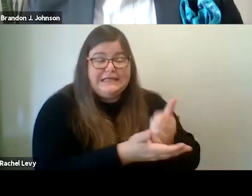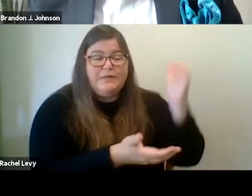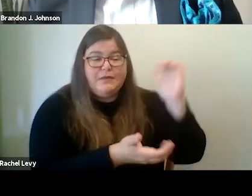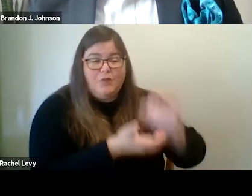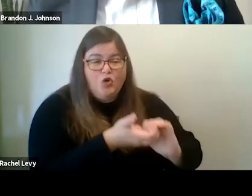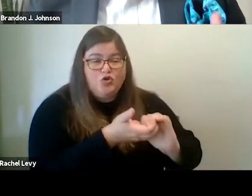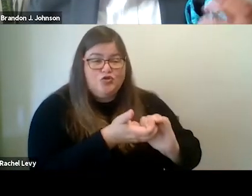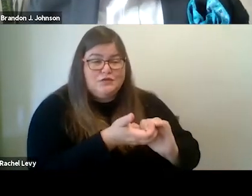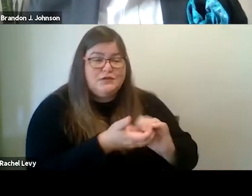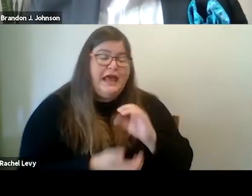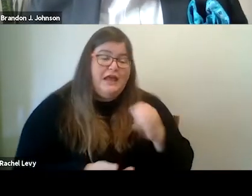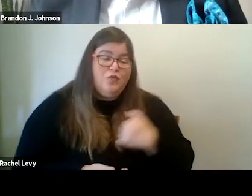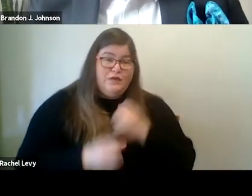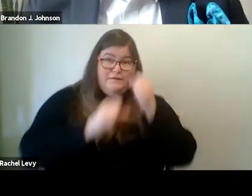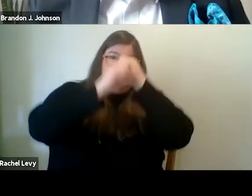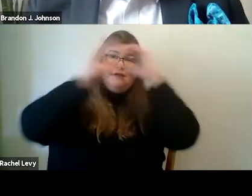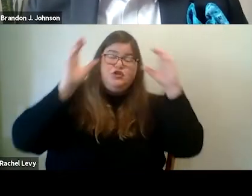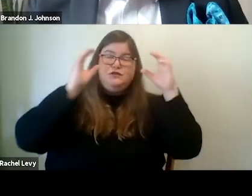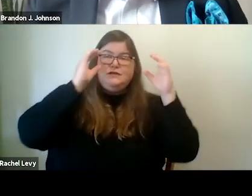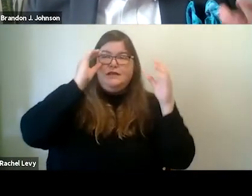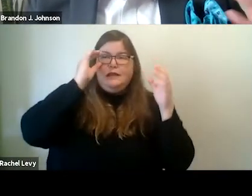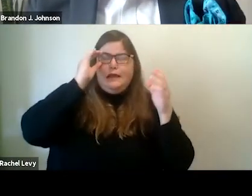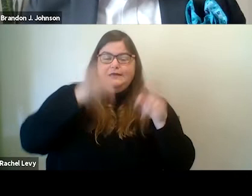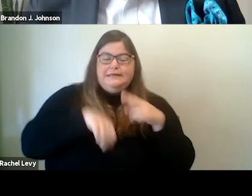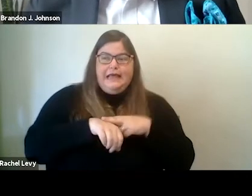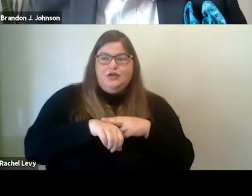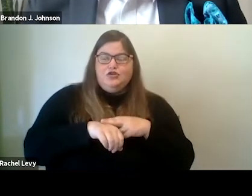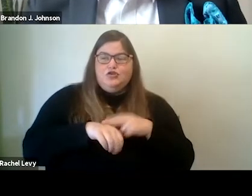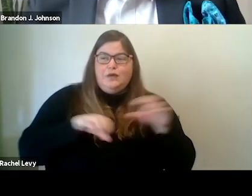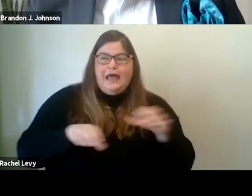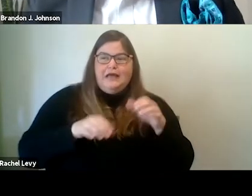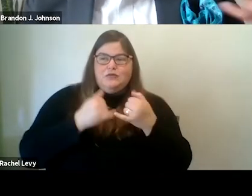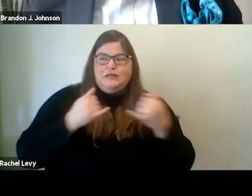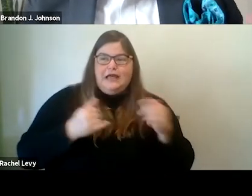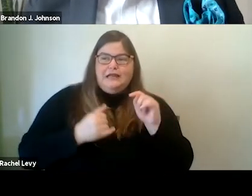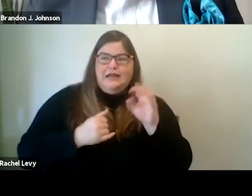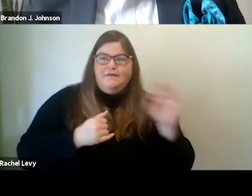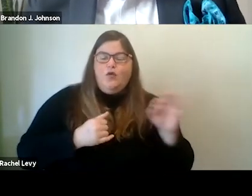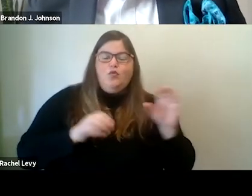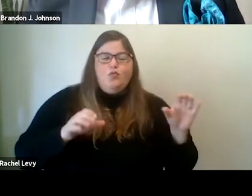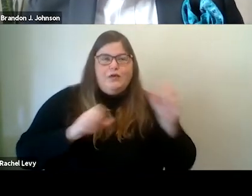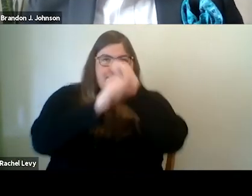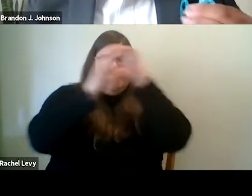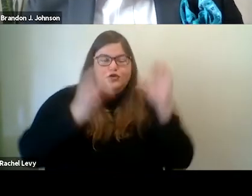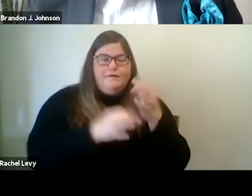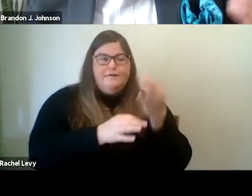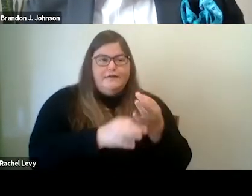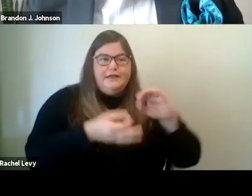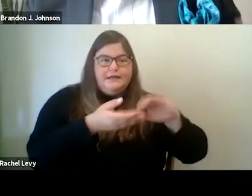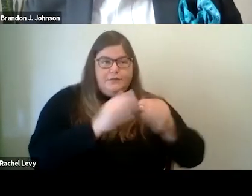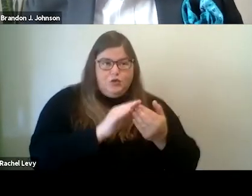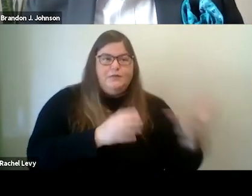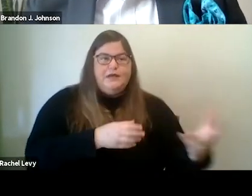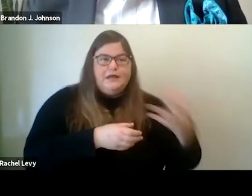this. And we envision at the National Action Alliance Faith Community Task Force of faith communities being integral partners